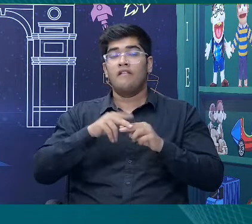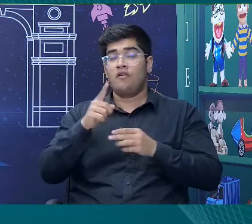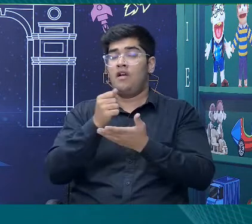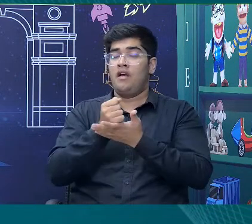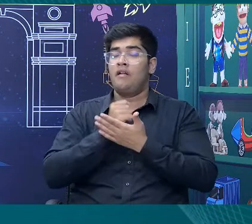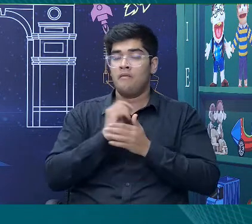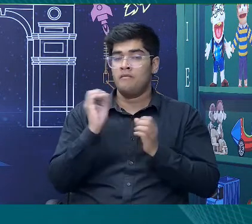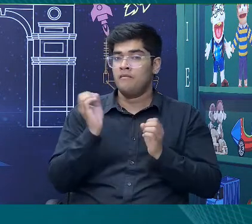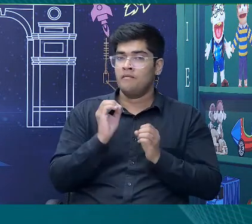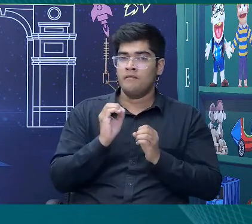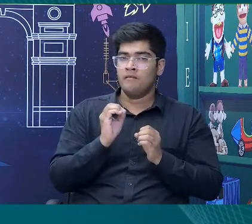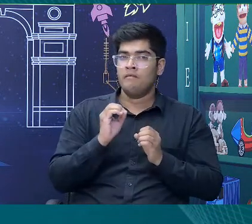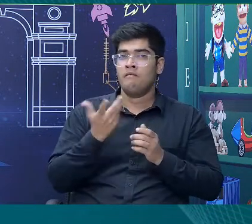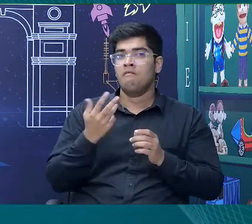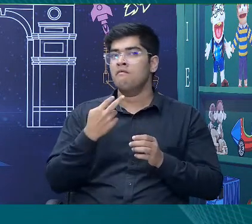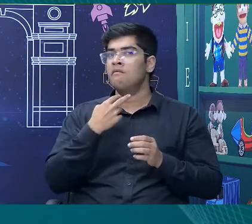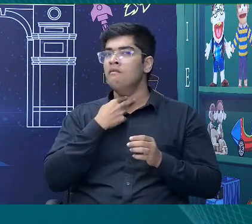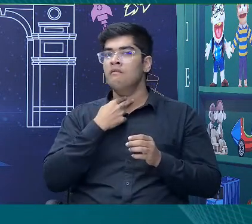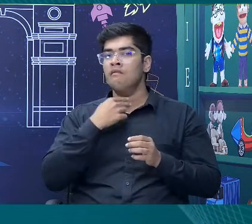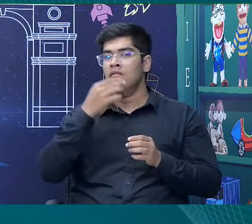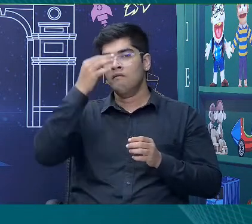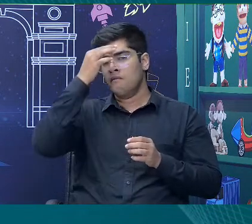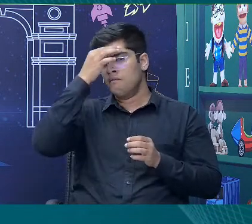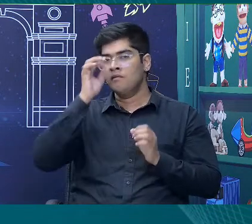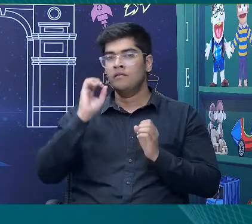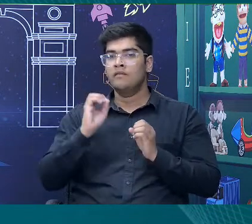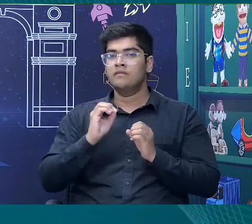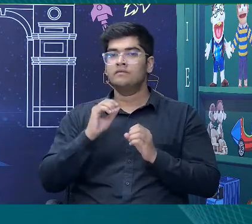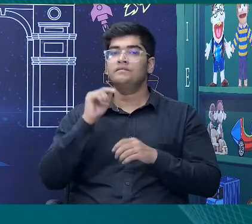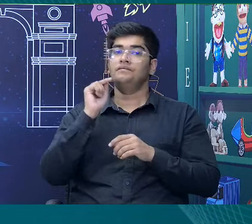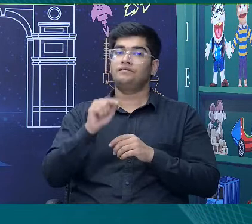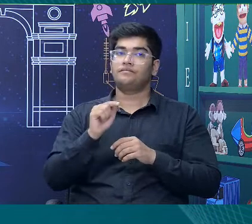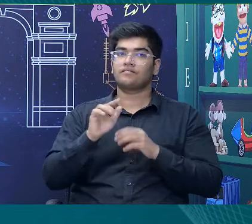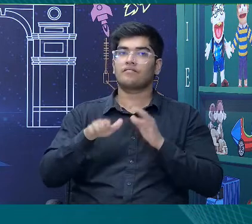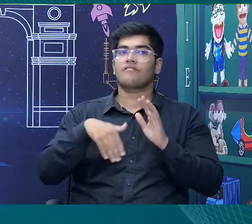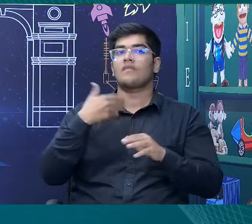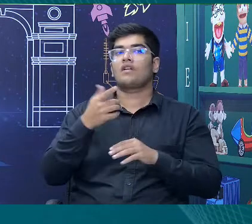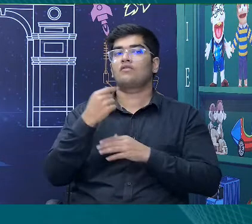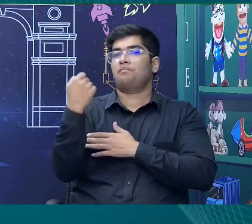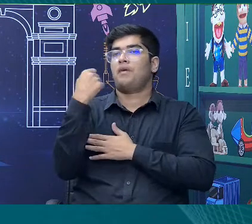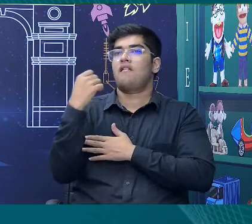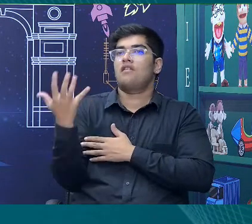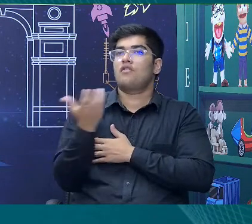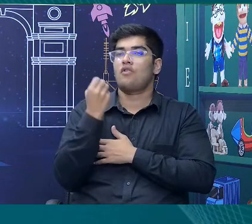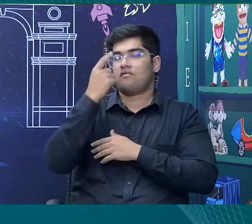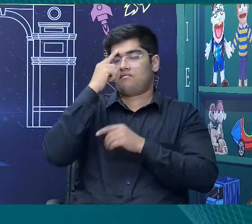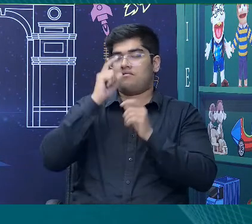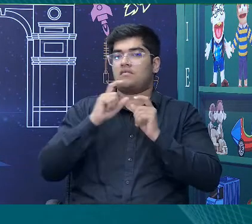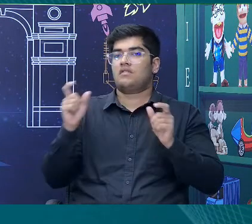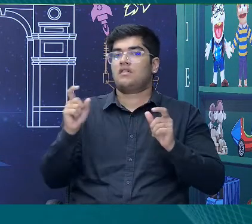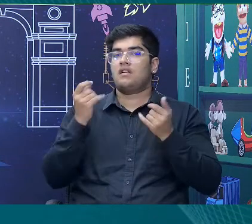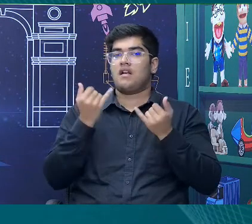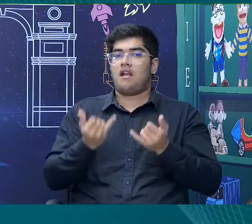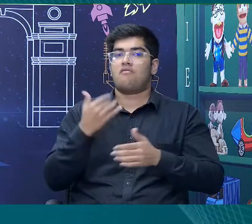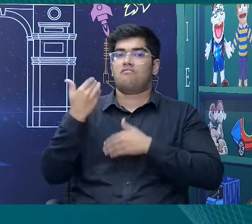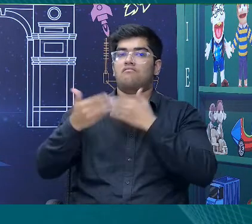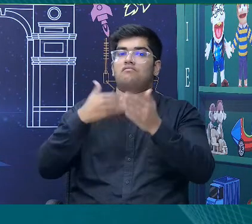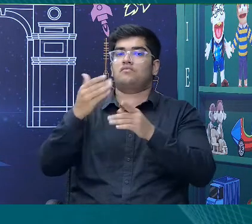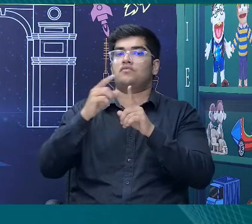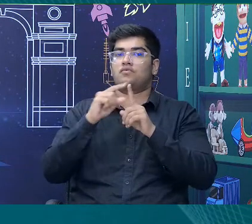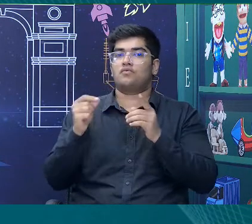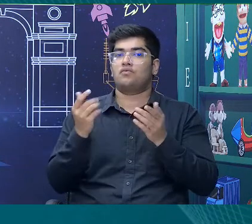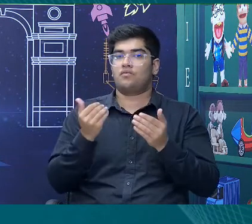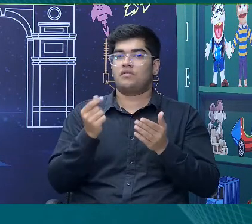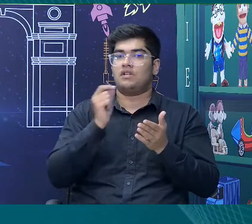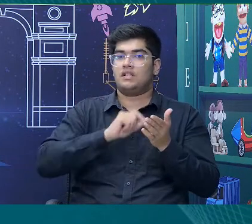not been raised to captain, because in that way he got power to clear himself. Written with friendship